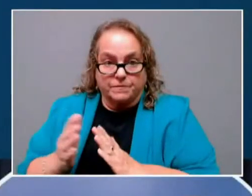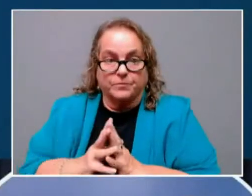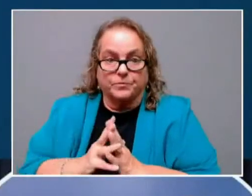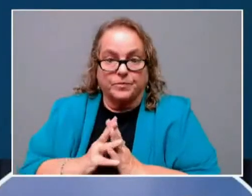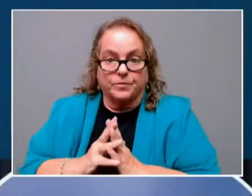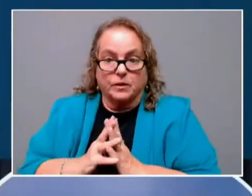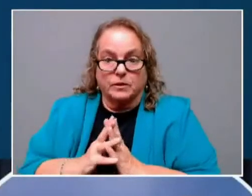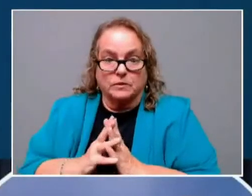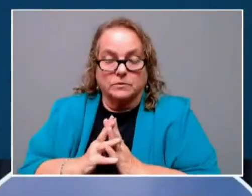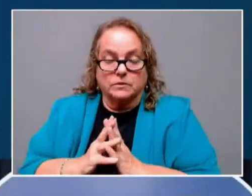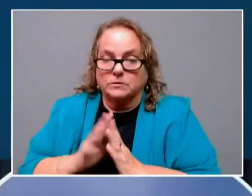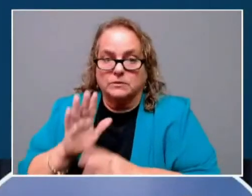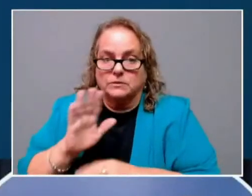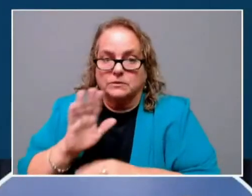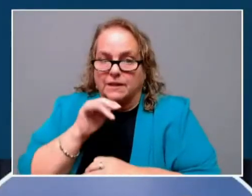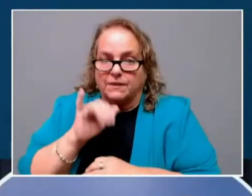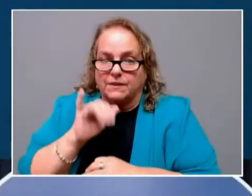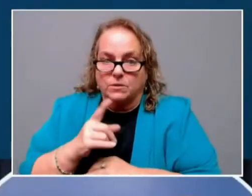Not that one.